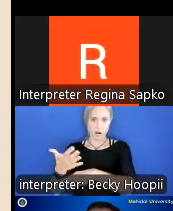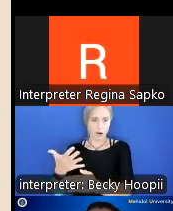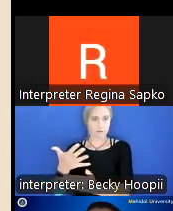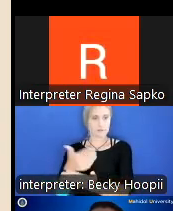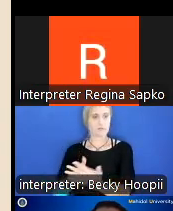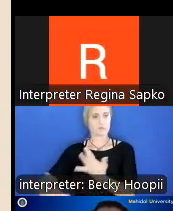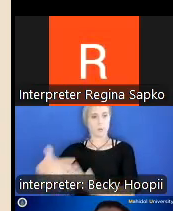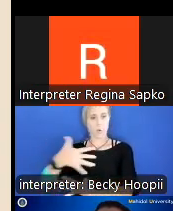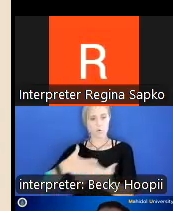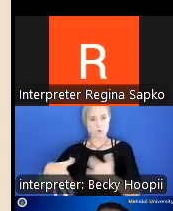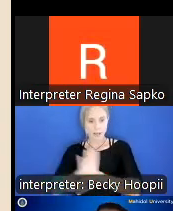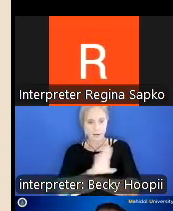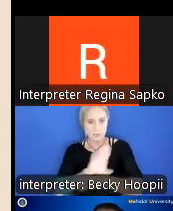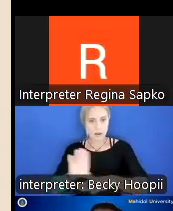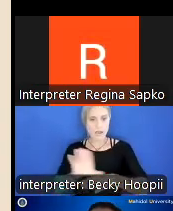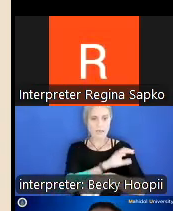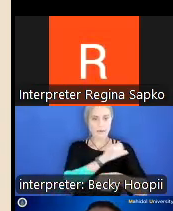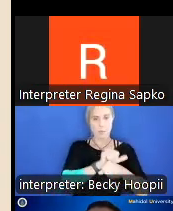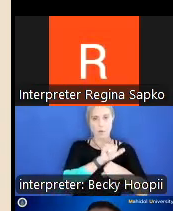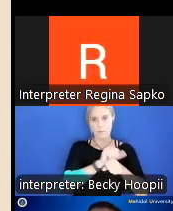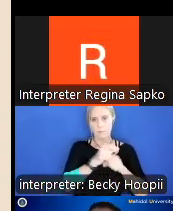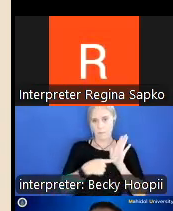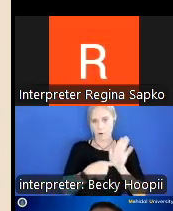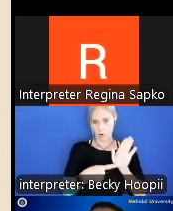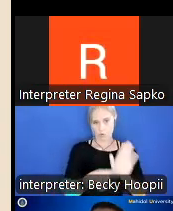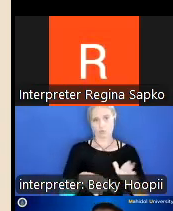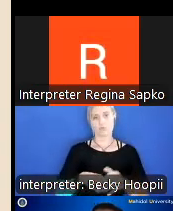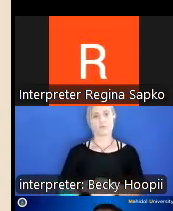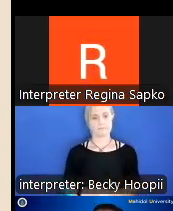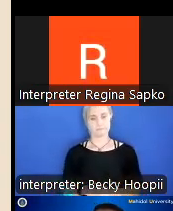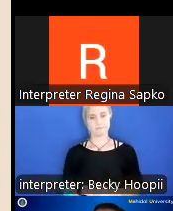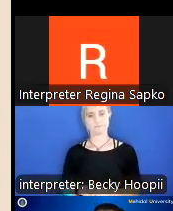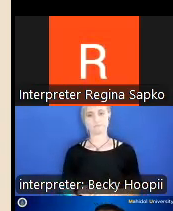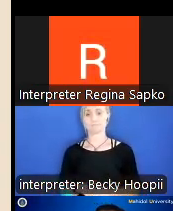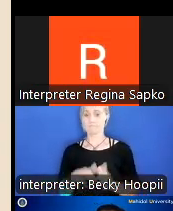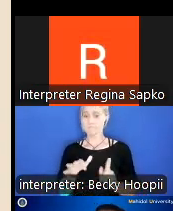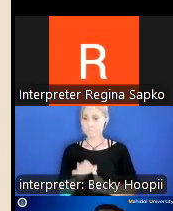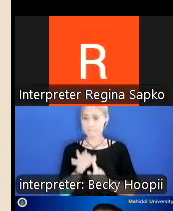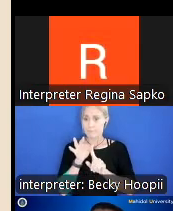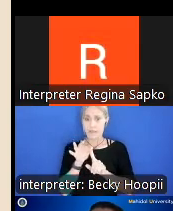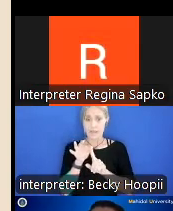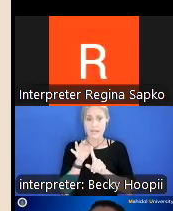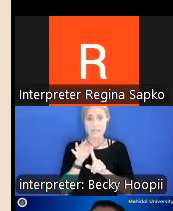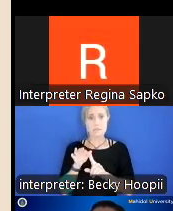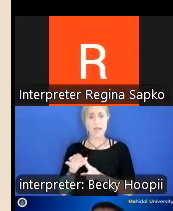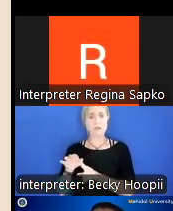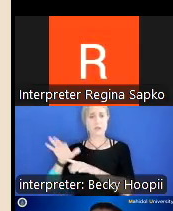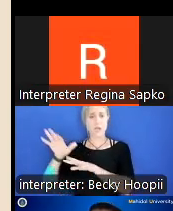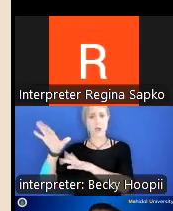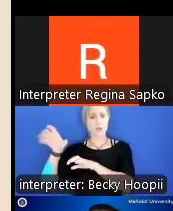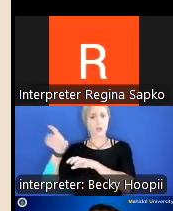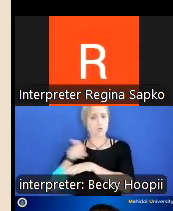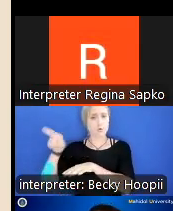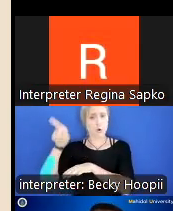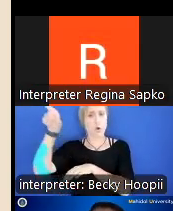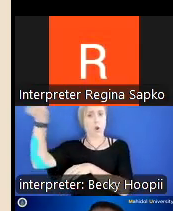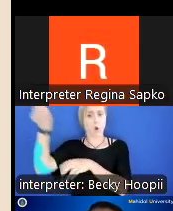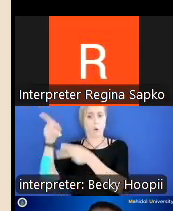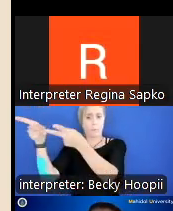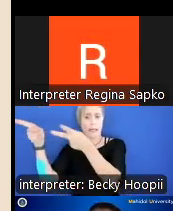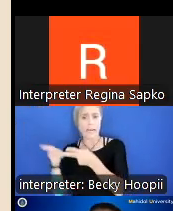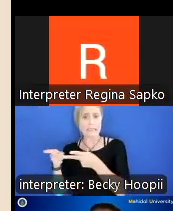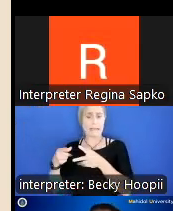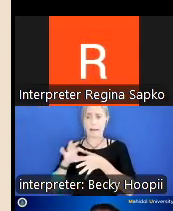enterprise employment model, especially the rural area that I mentioned earlier that